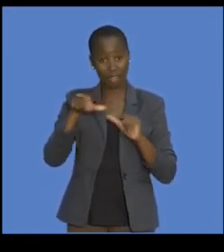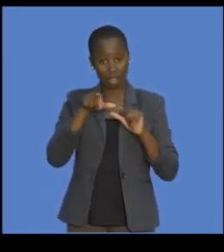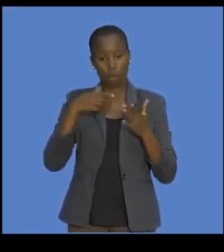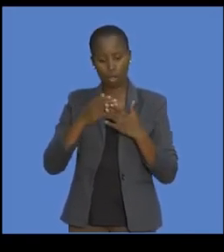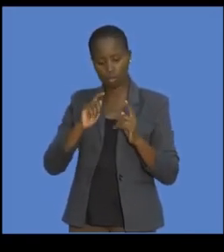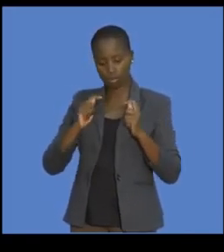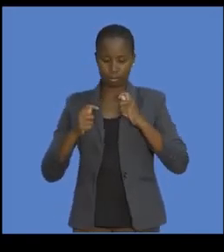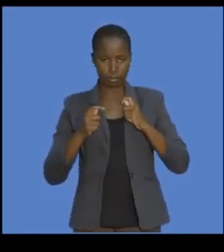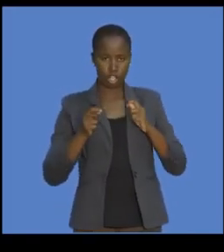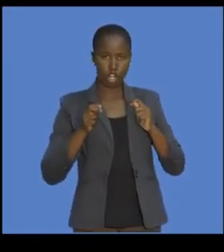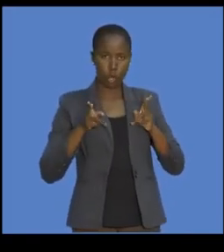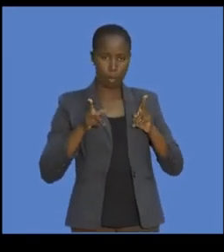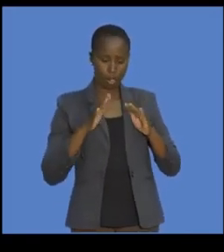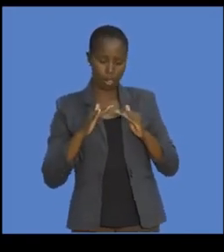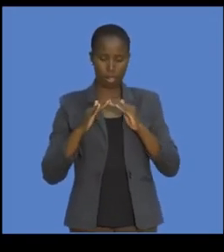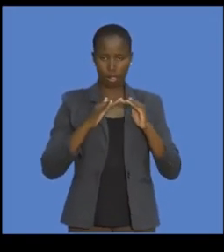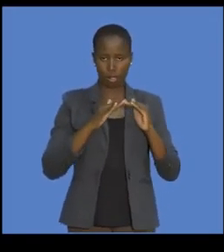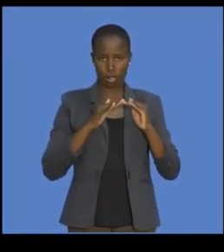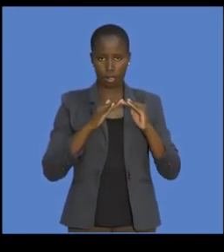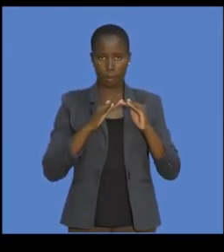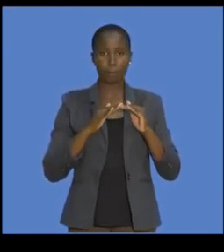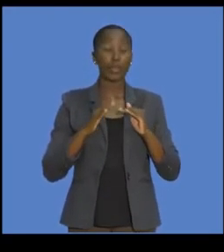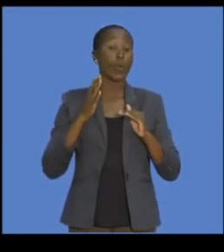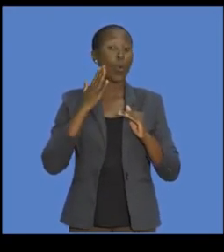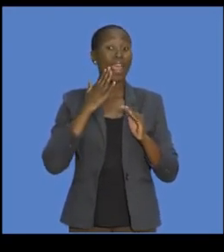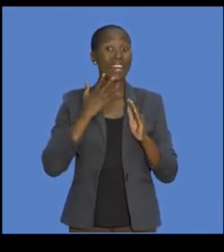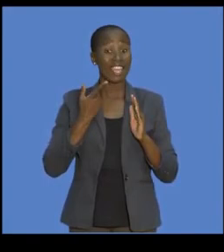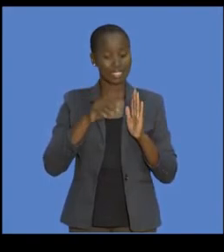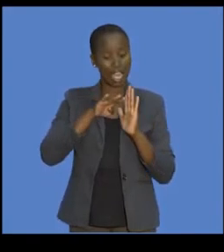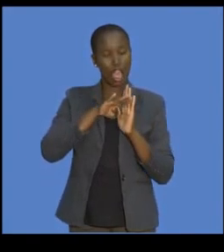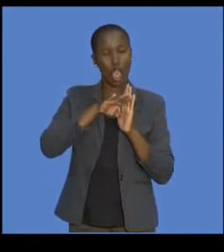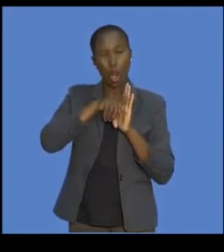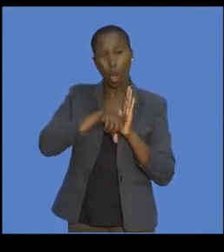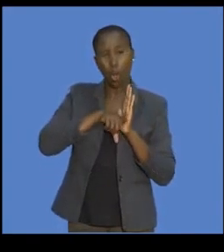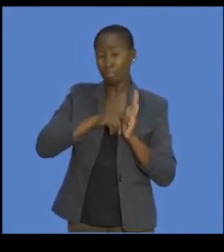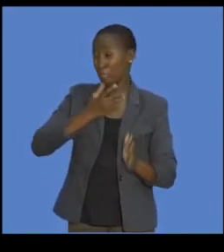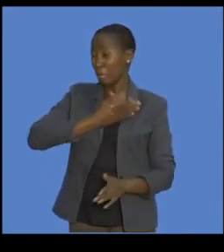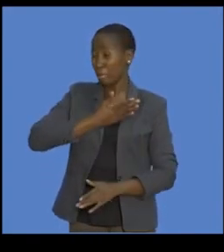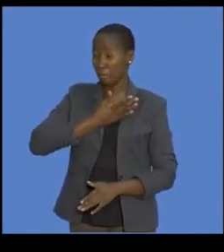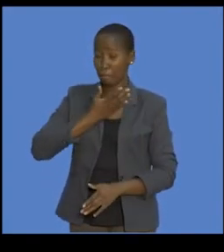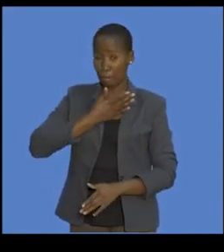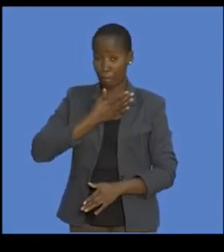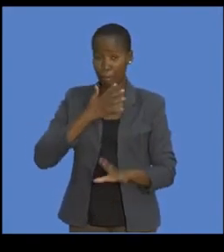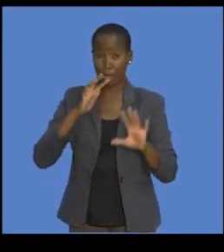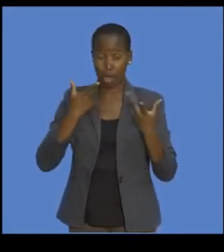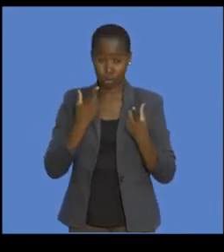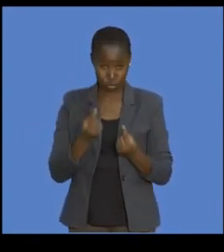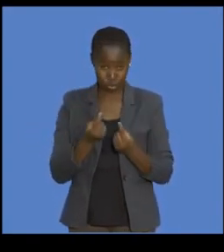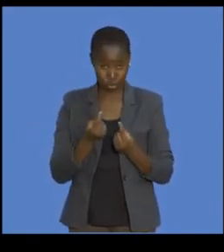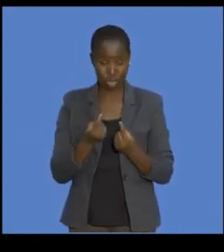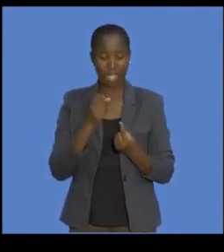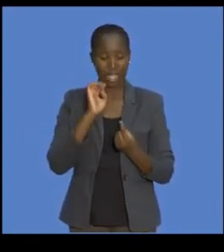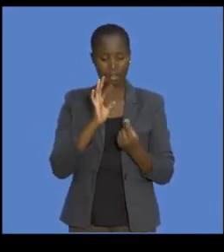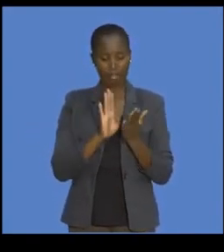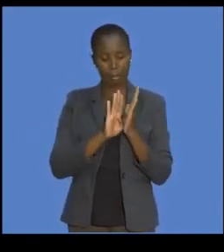When the thyroxine levels are too low, let's look at the next slide. So situation 2, when the thyroxine levels decrease below